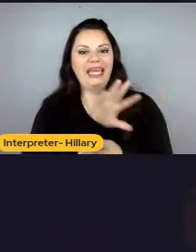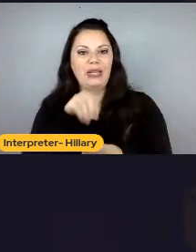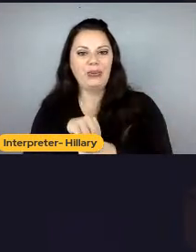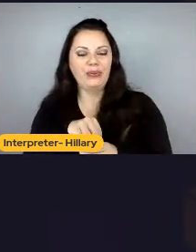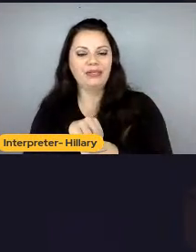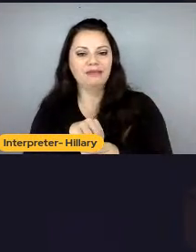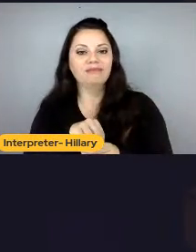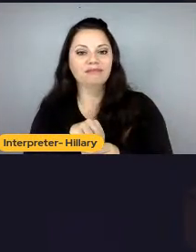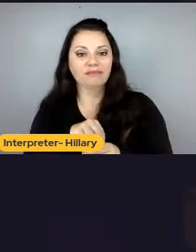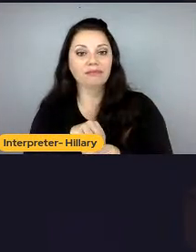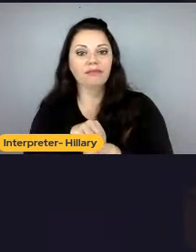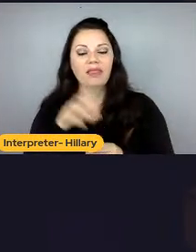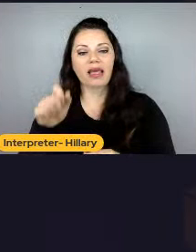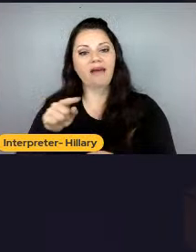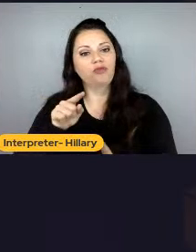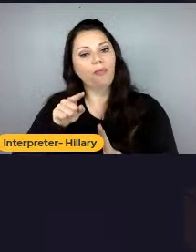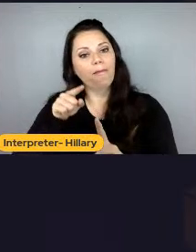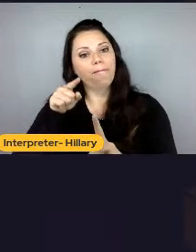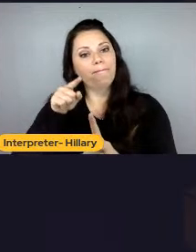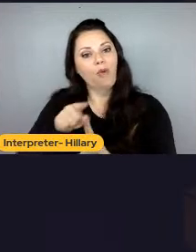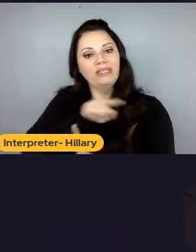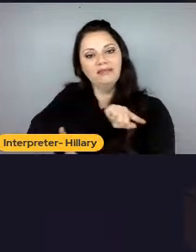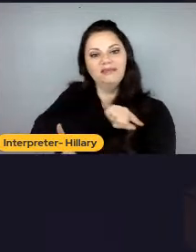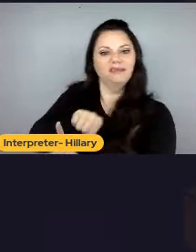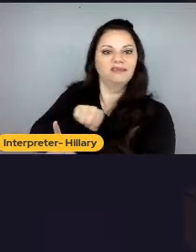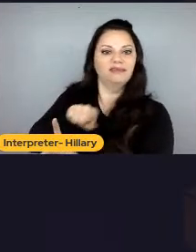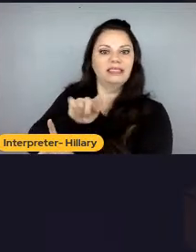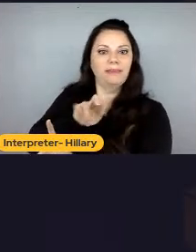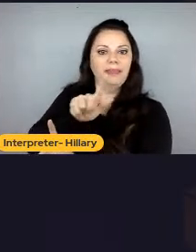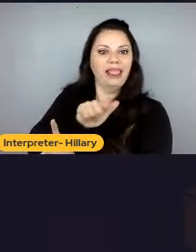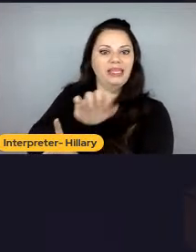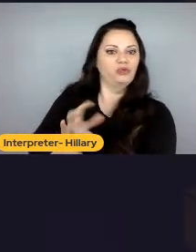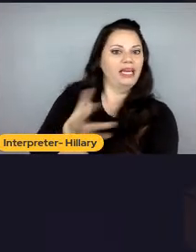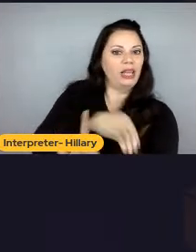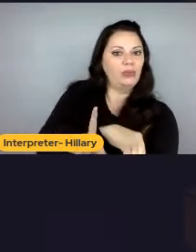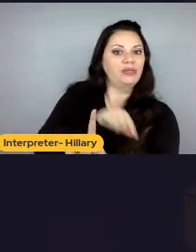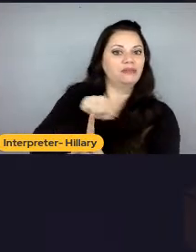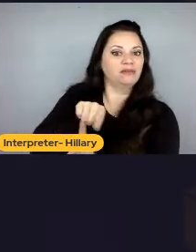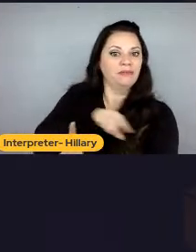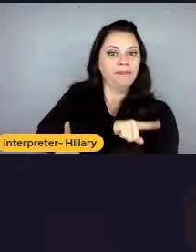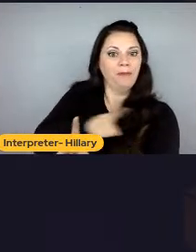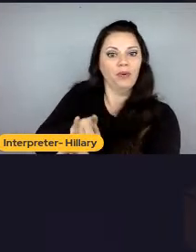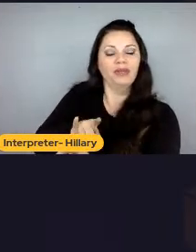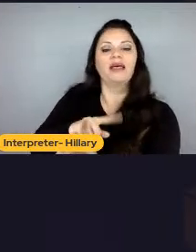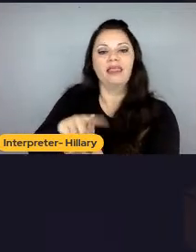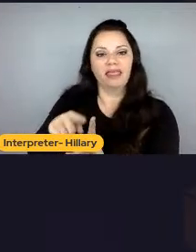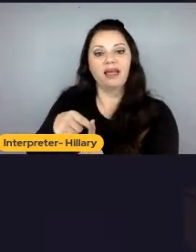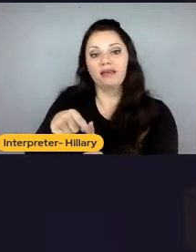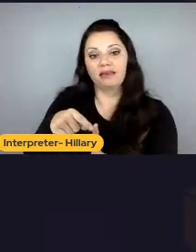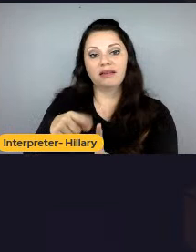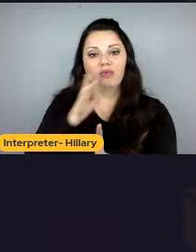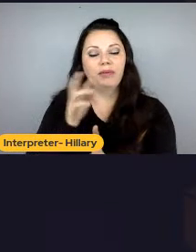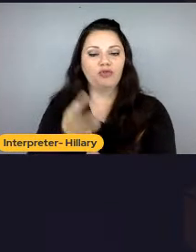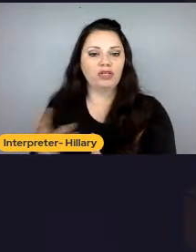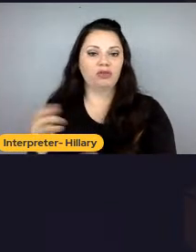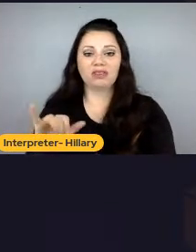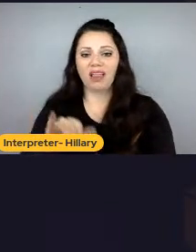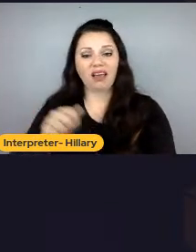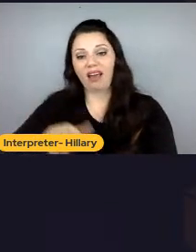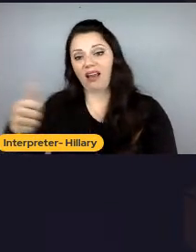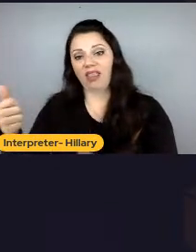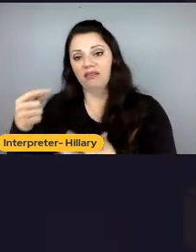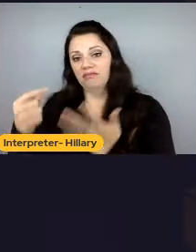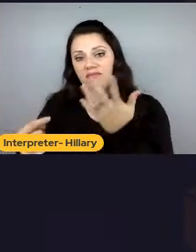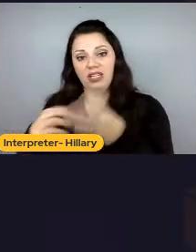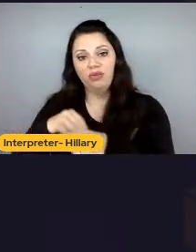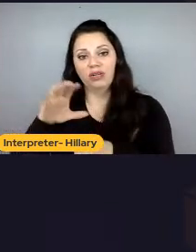to point to the template you want to include, and it ended up being a resource like any other in your CDK